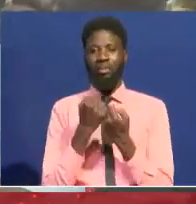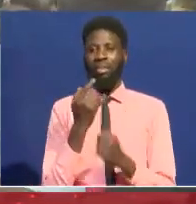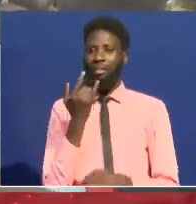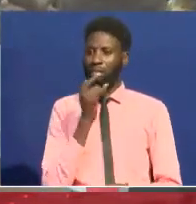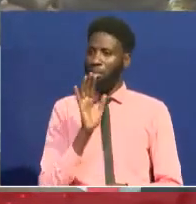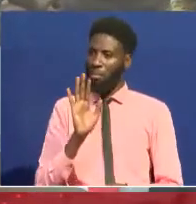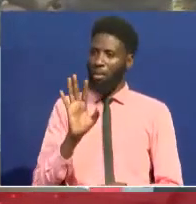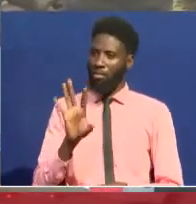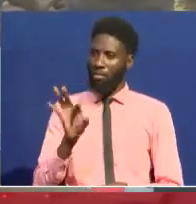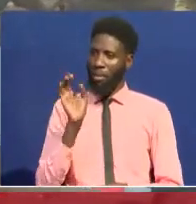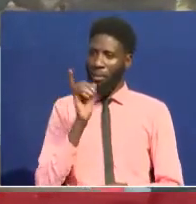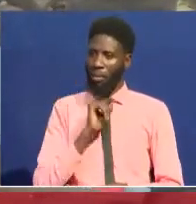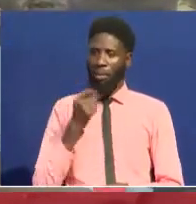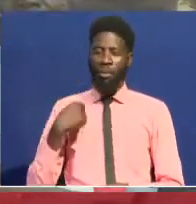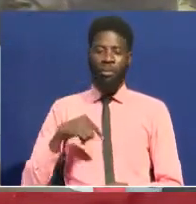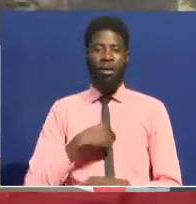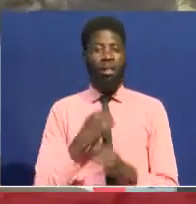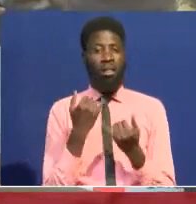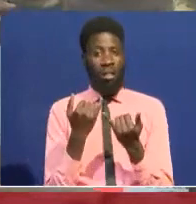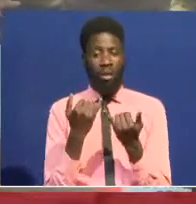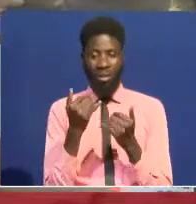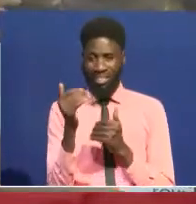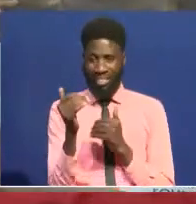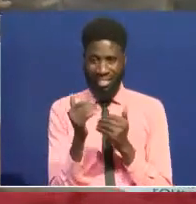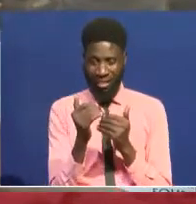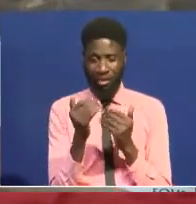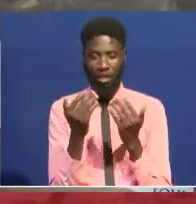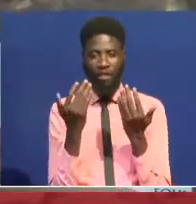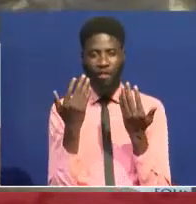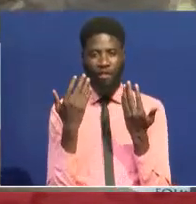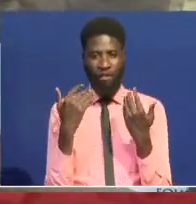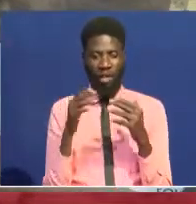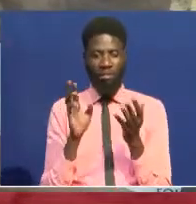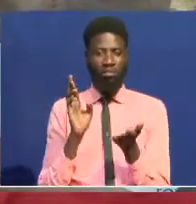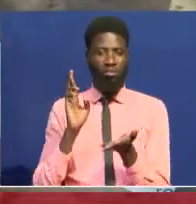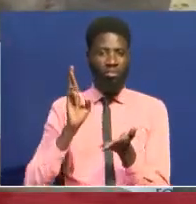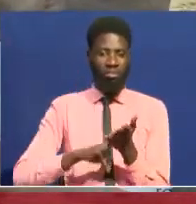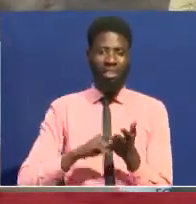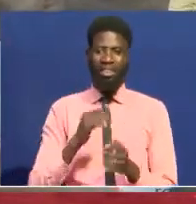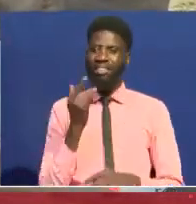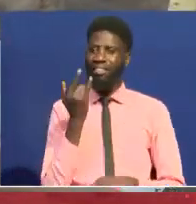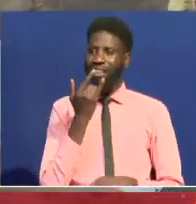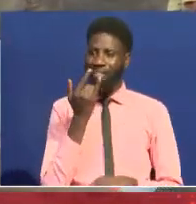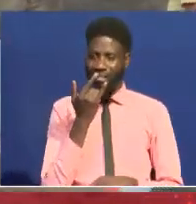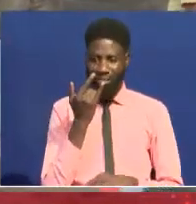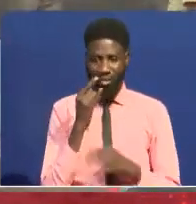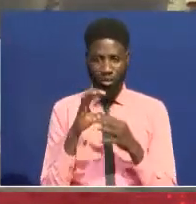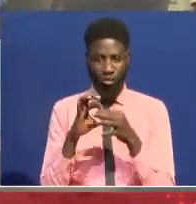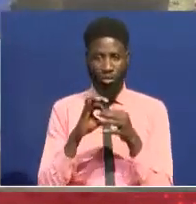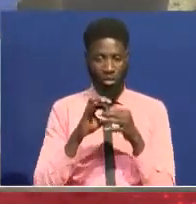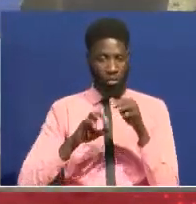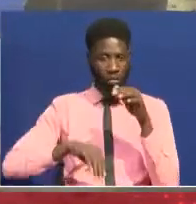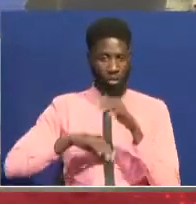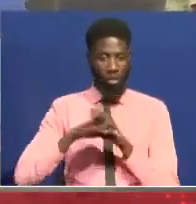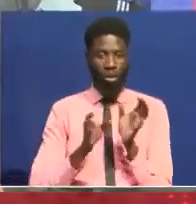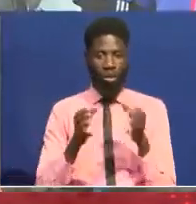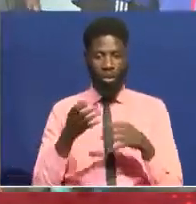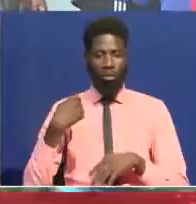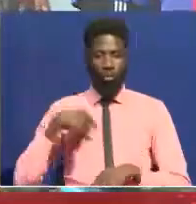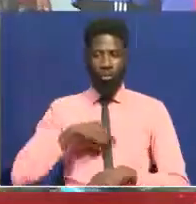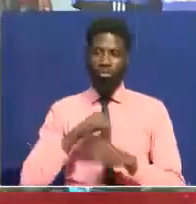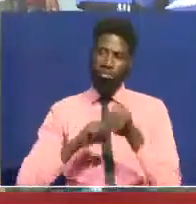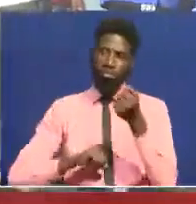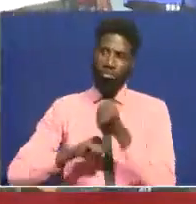Nyanza. We have already gone ahead and we are now almost on the tail end of registering Nyanza United Football Club, which we will